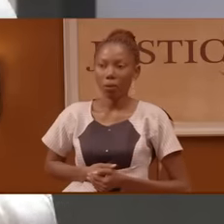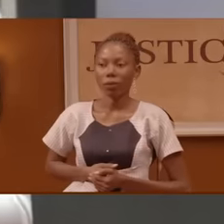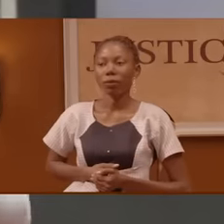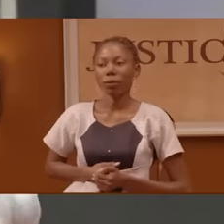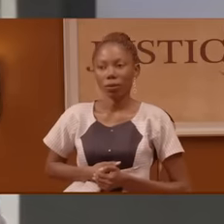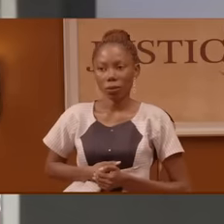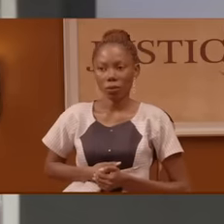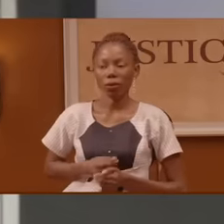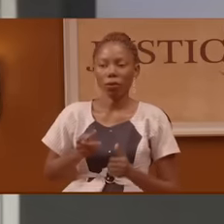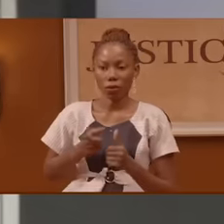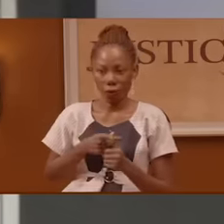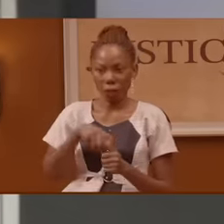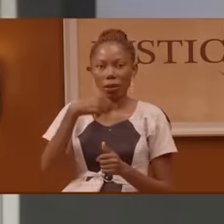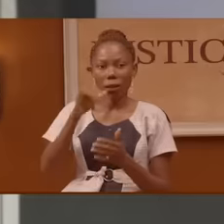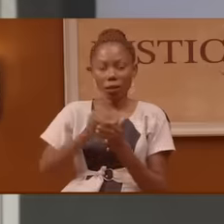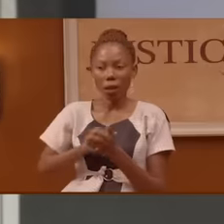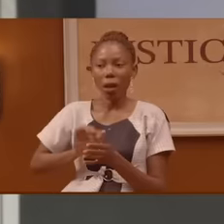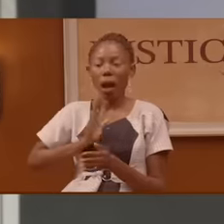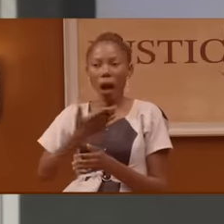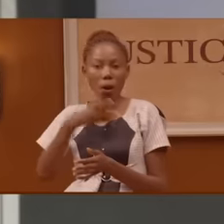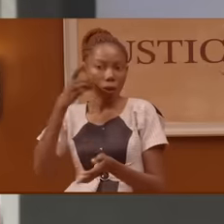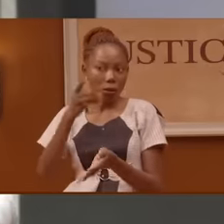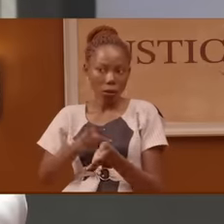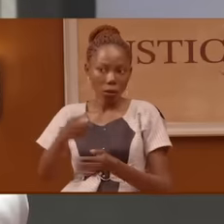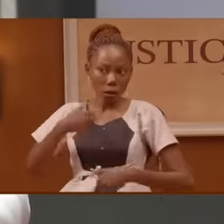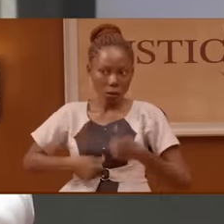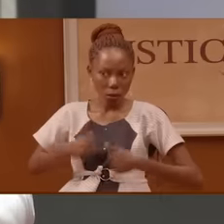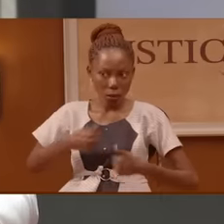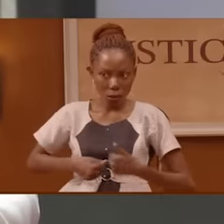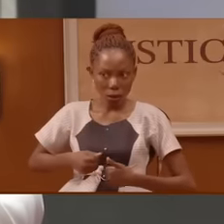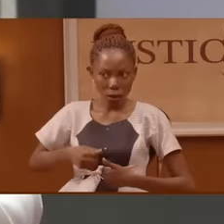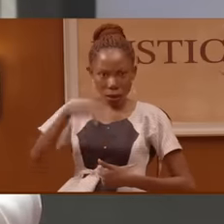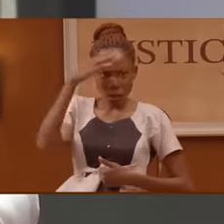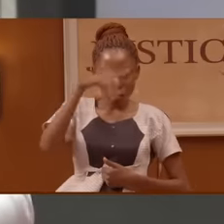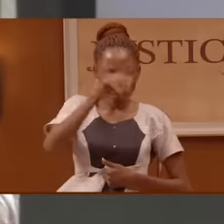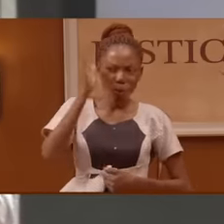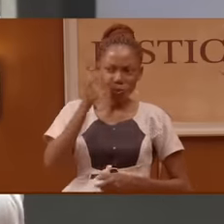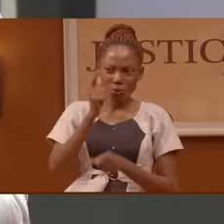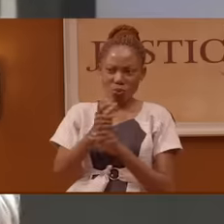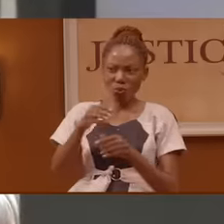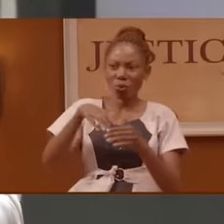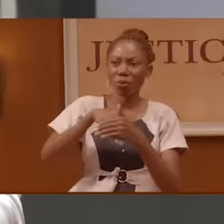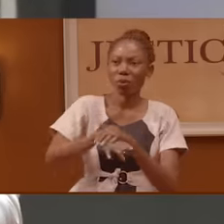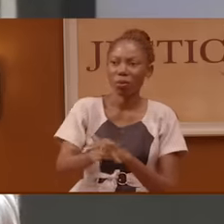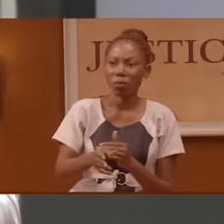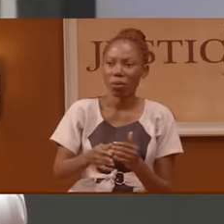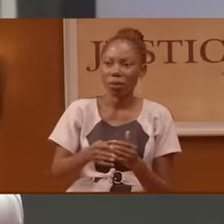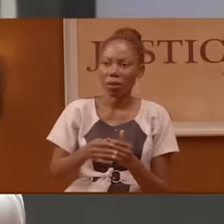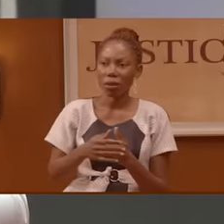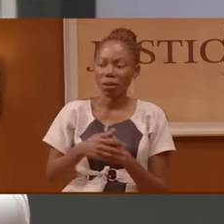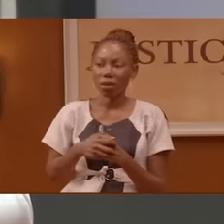daughter or our daughter? Our daughter. Whenever she's bathing, she would just go in there and all of that. And you know, the girl did not grow up with